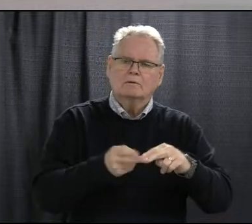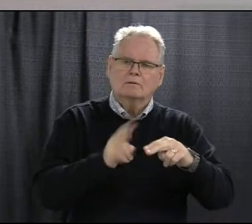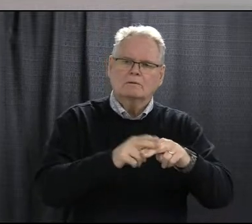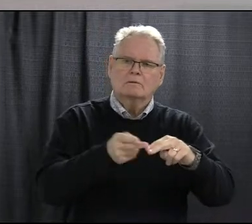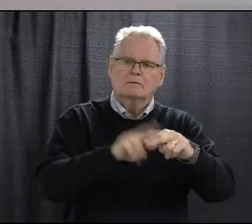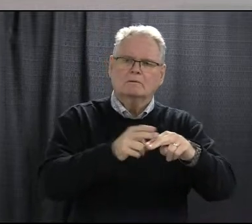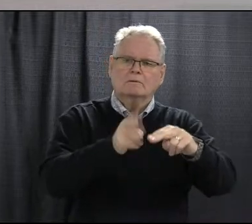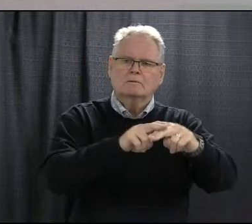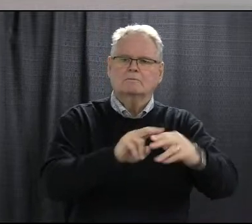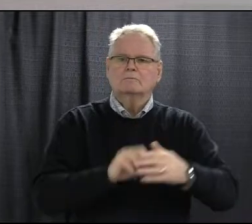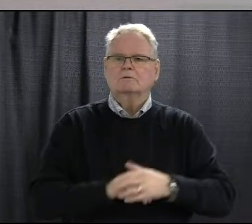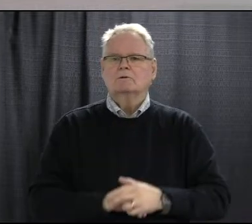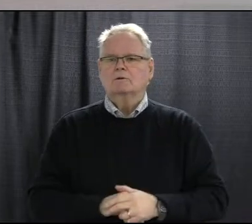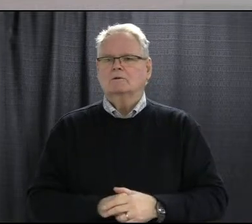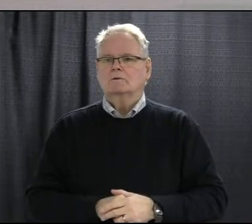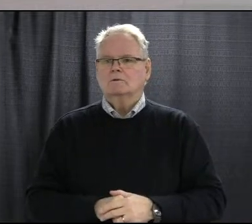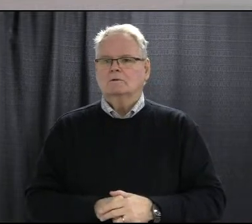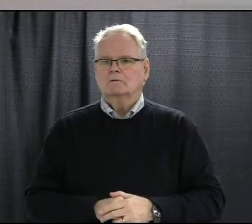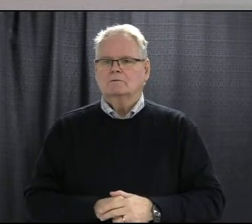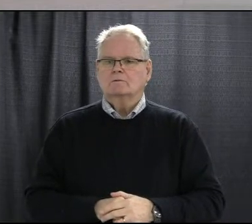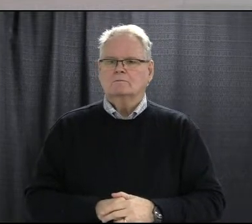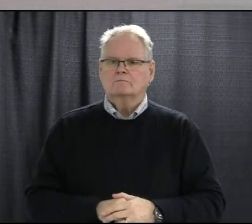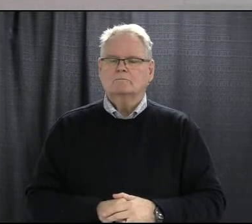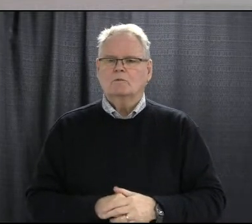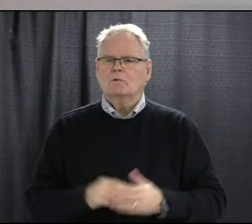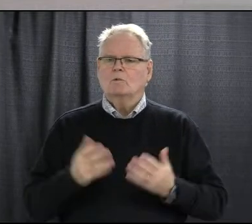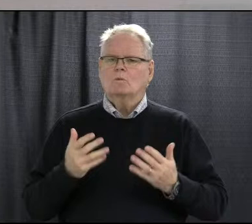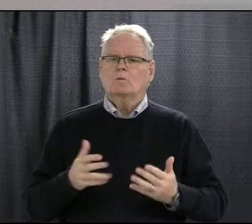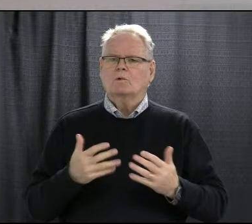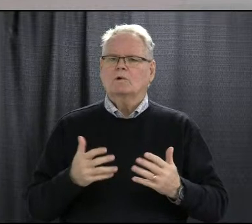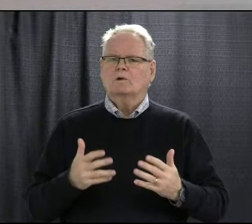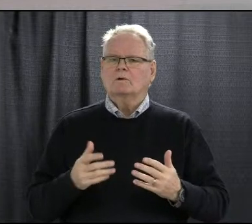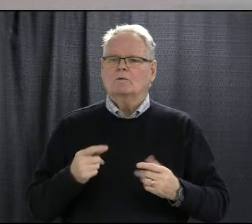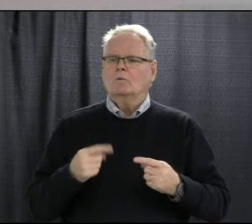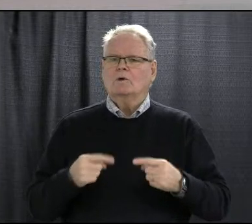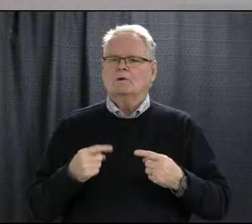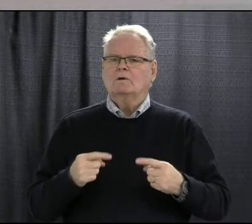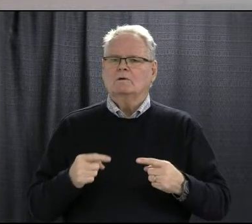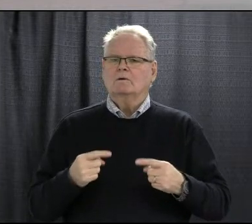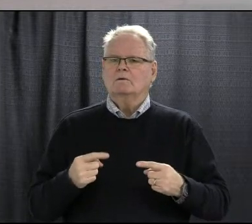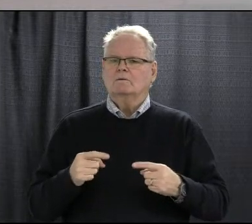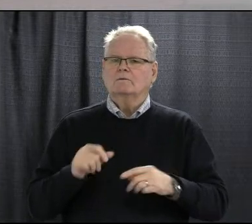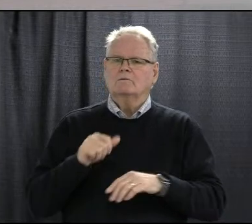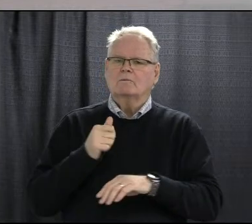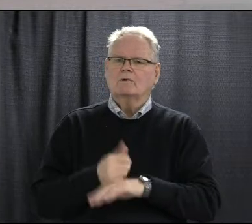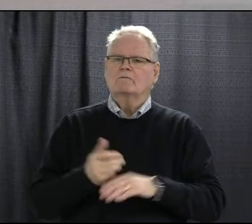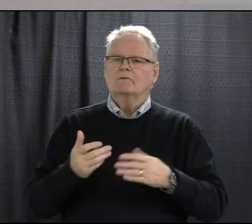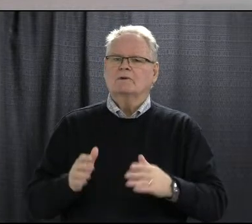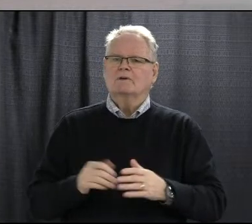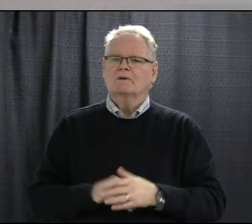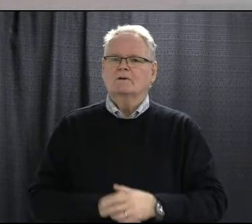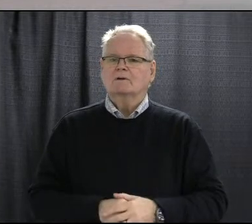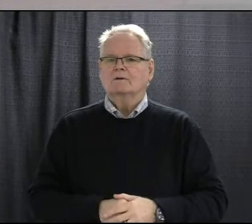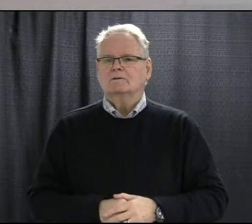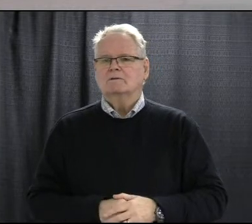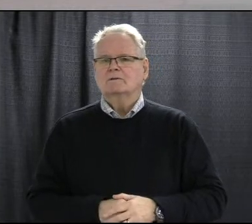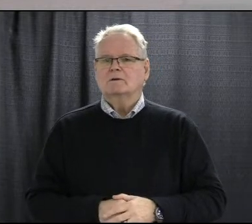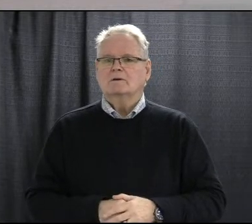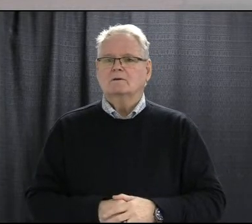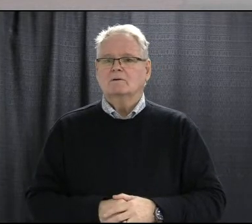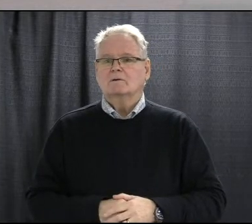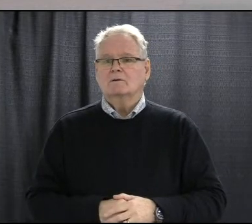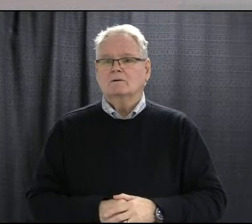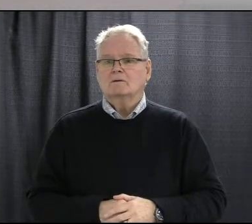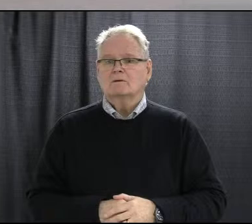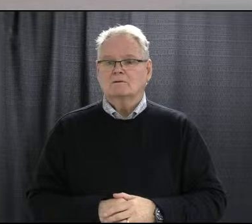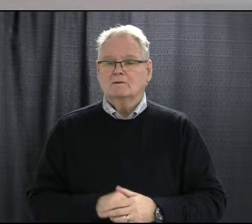in place? It's more of like an incremental approach in the coming years, as you say? Yes and no. I